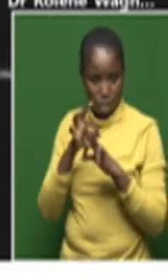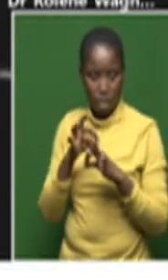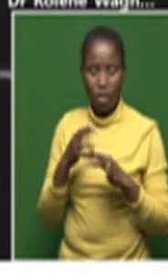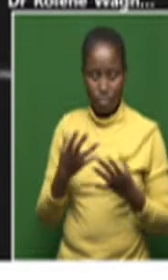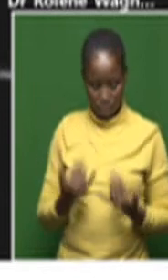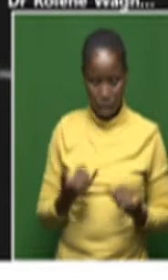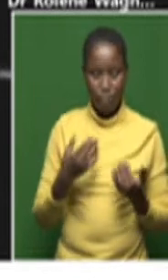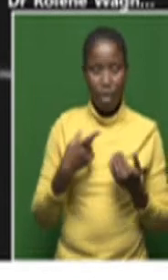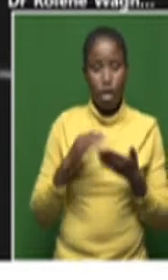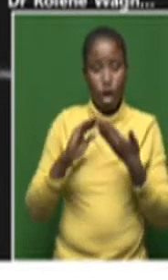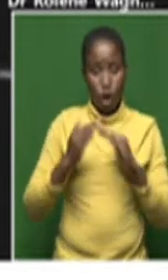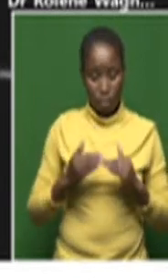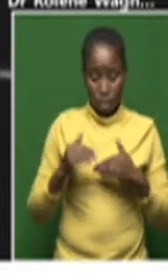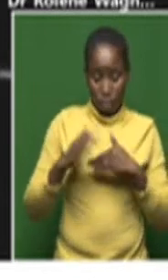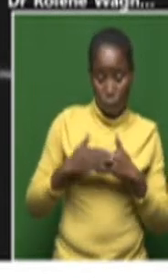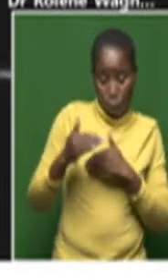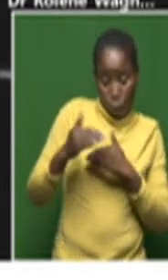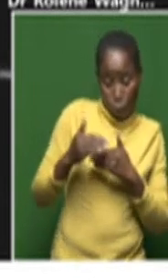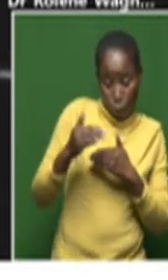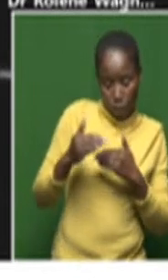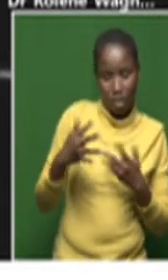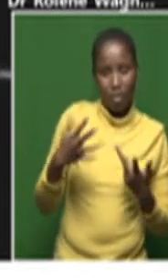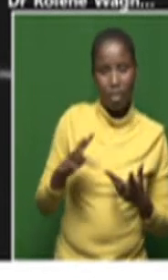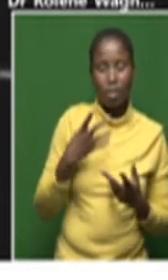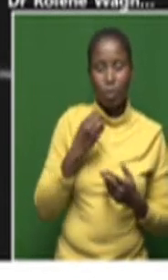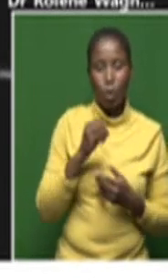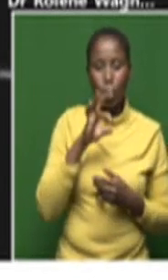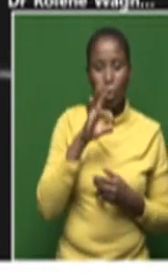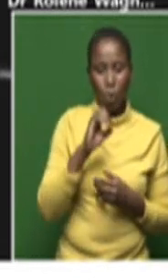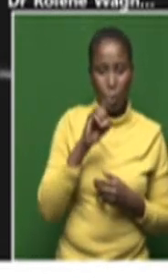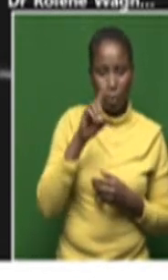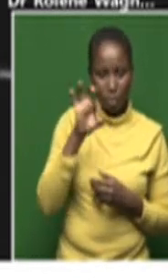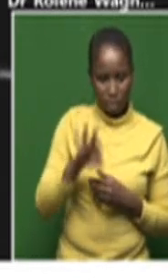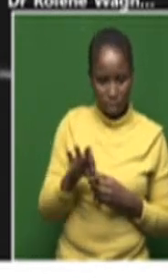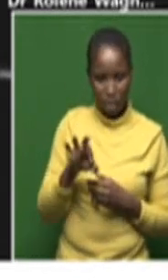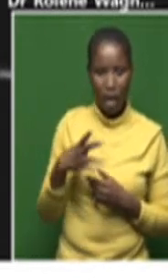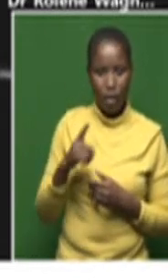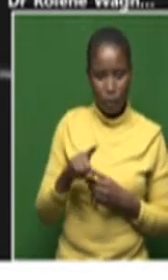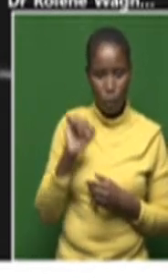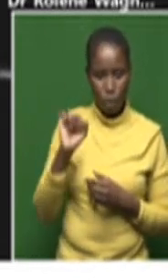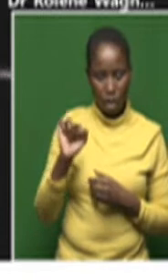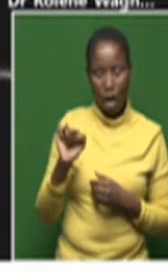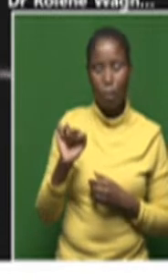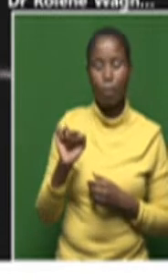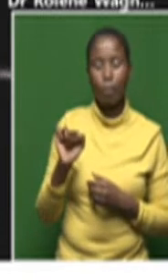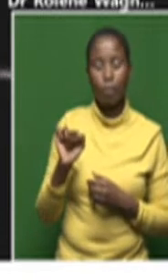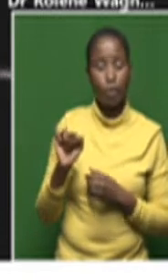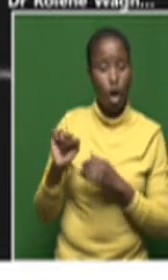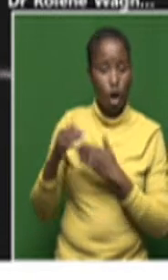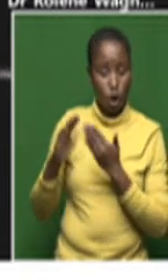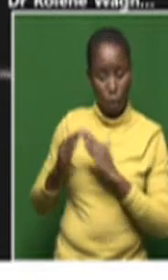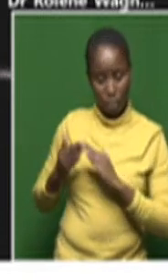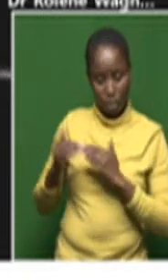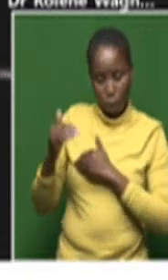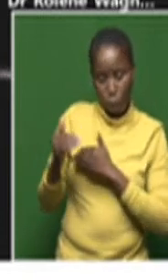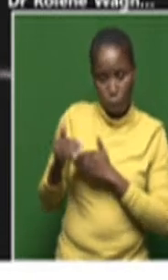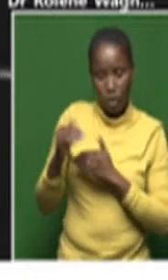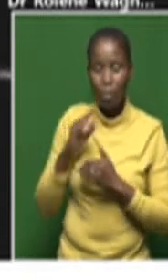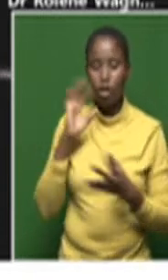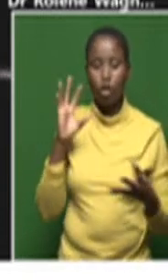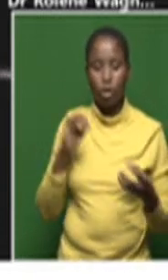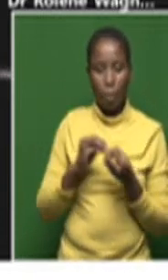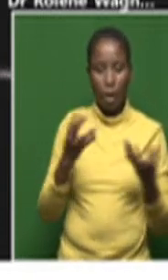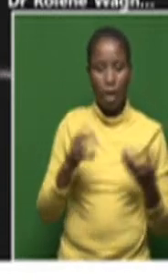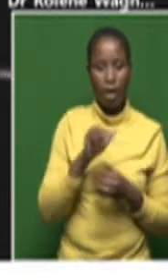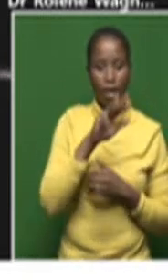a further 31% is located in communities. And so those two together account for